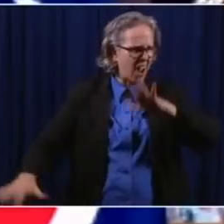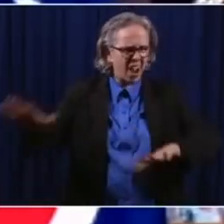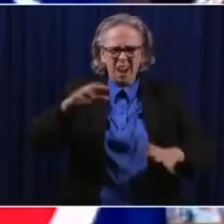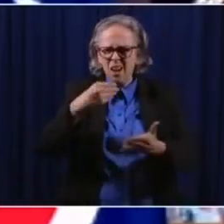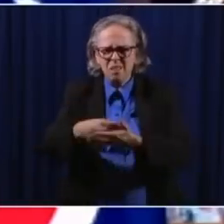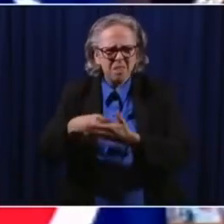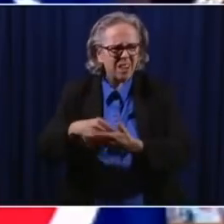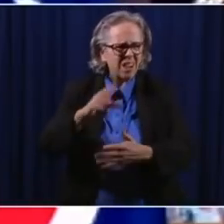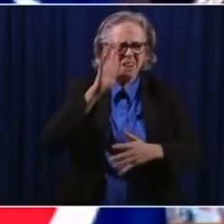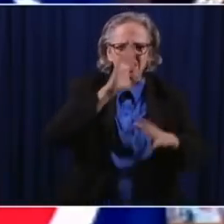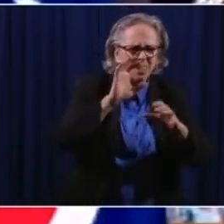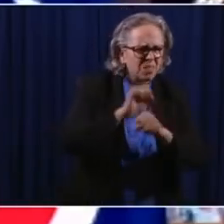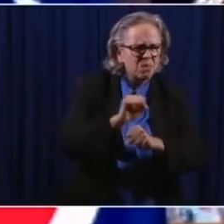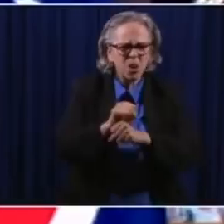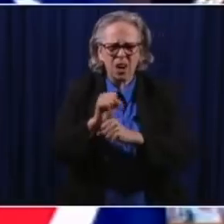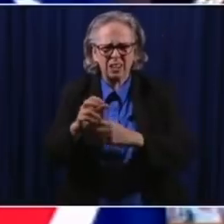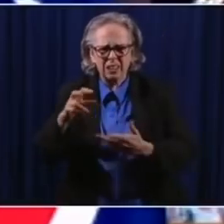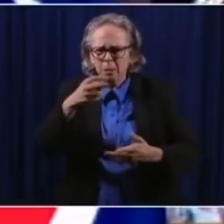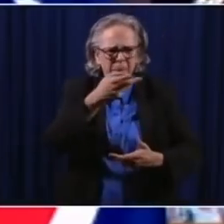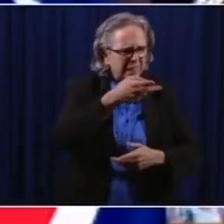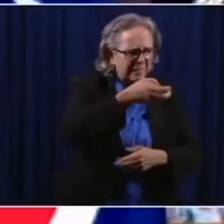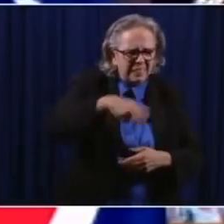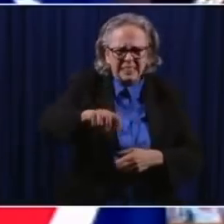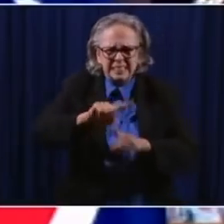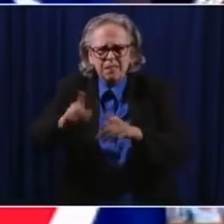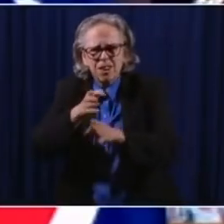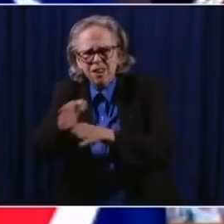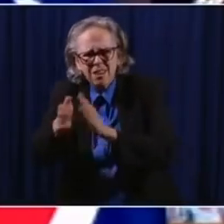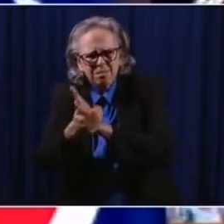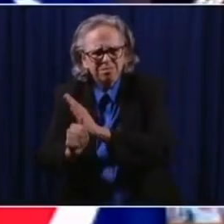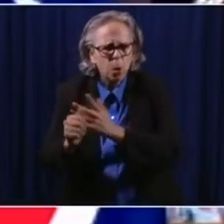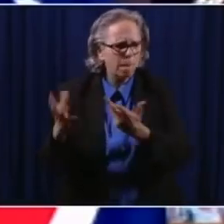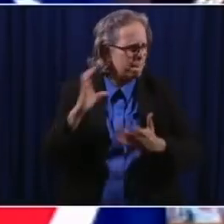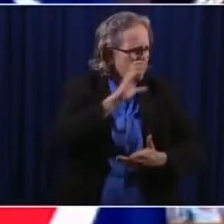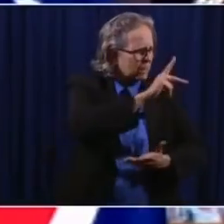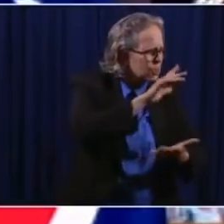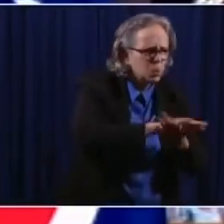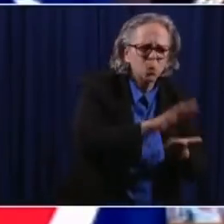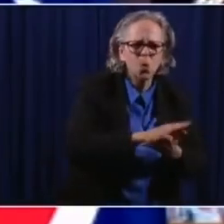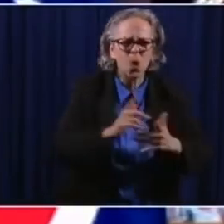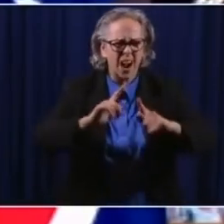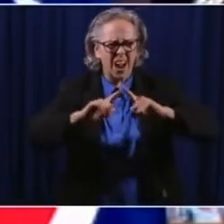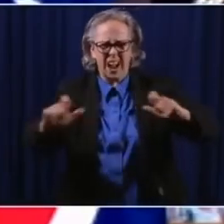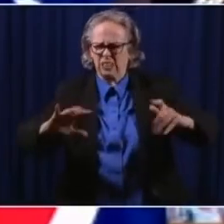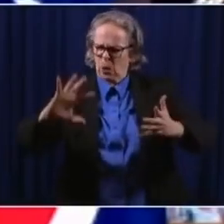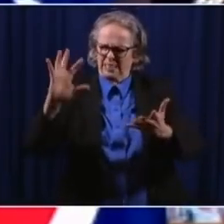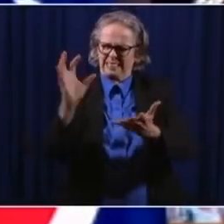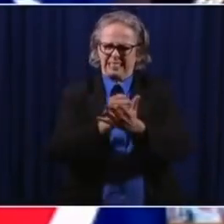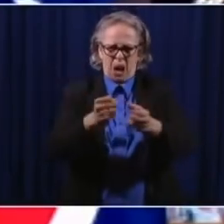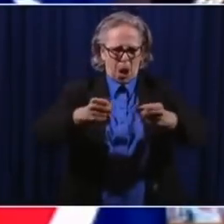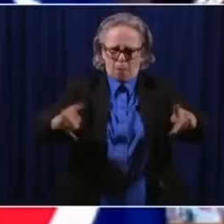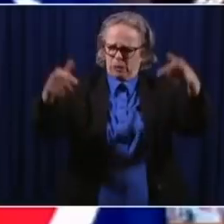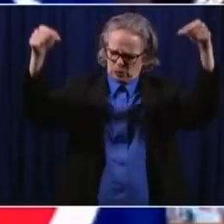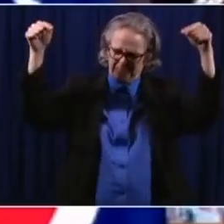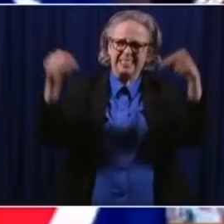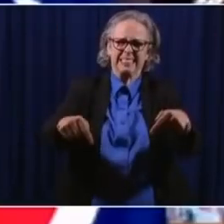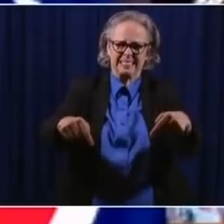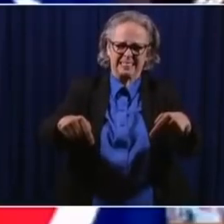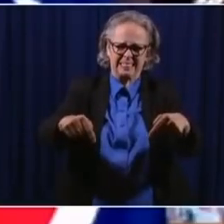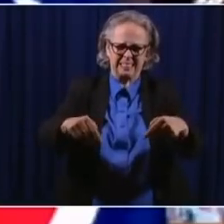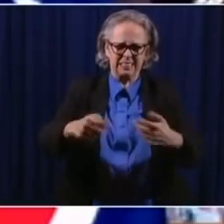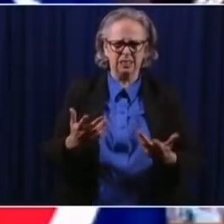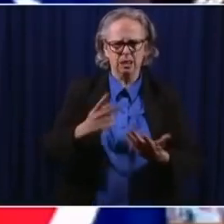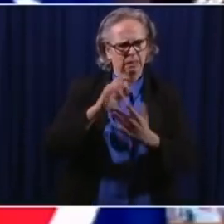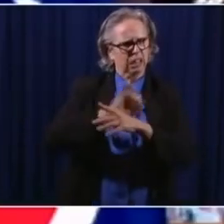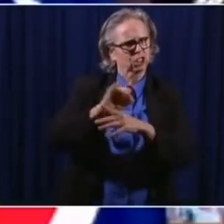life experience and they can use the distance learning opportunities that are available through some of these internship programs and